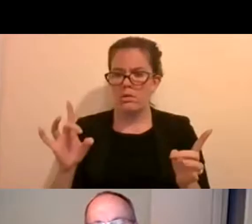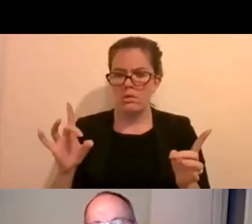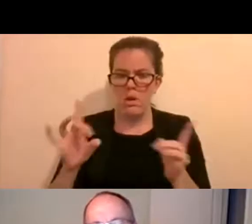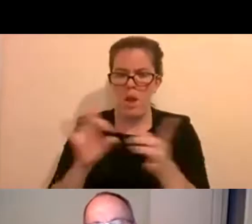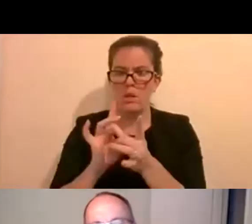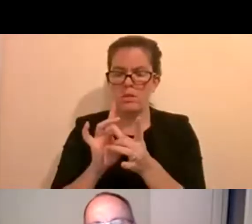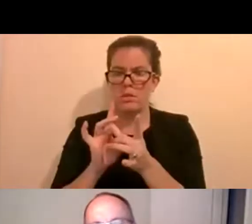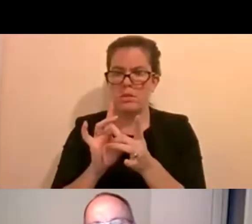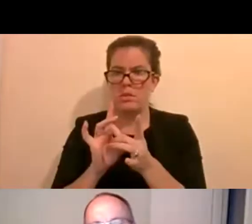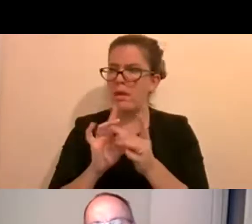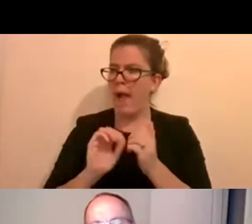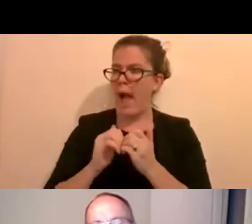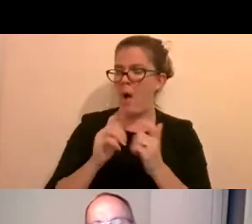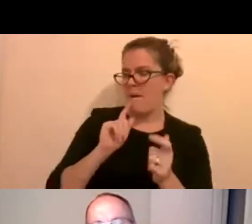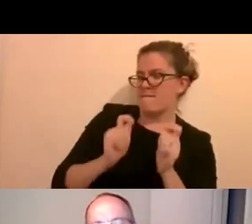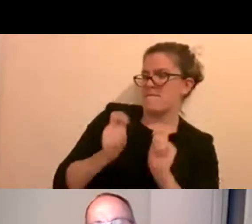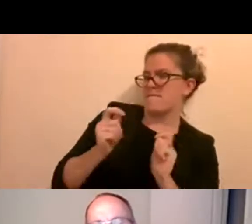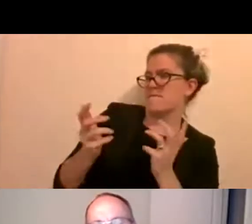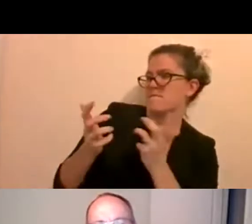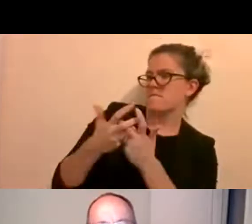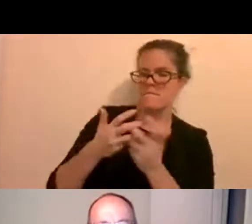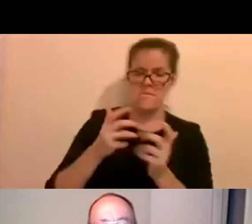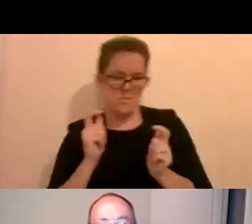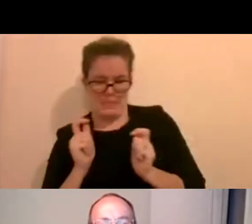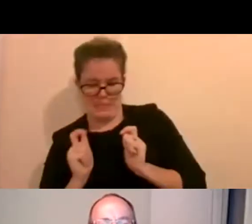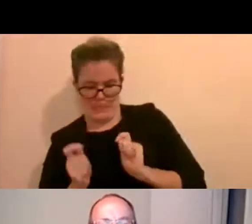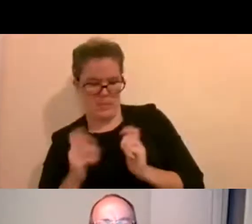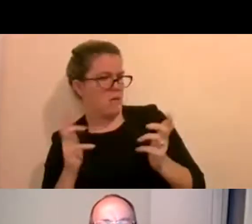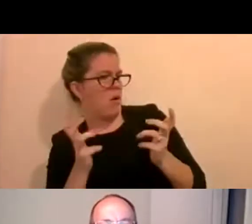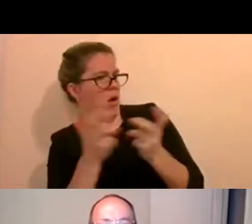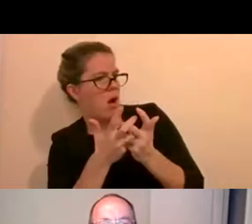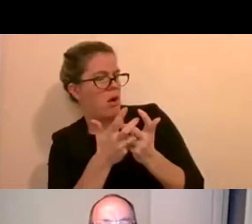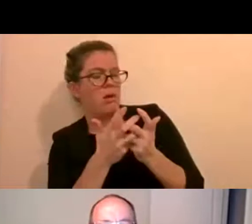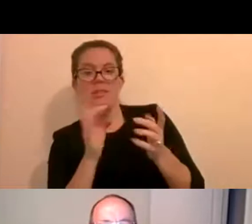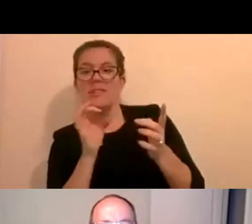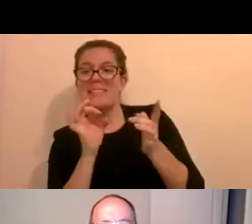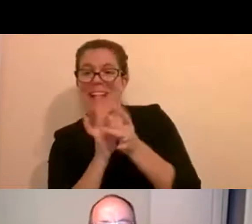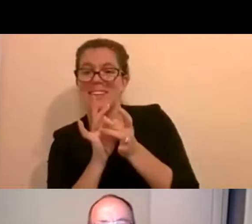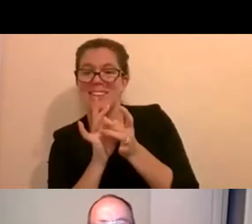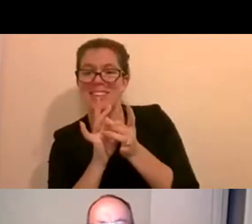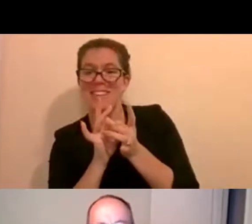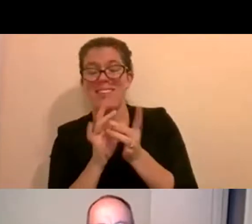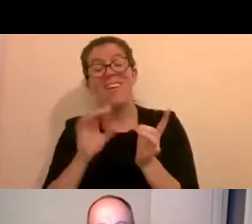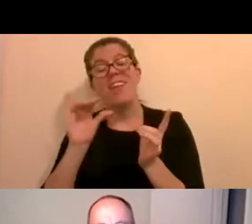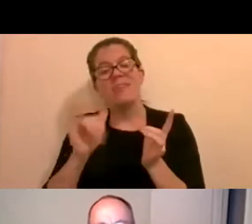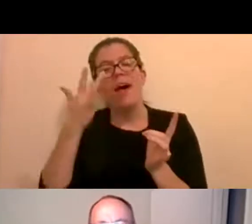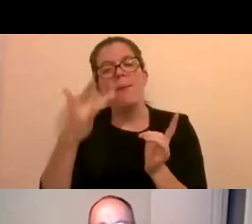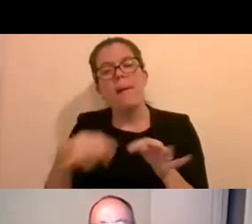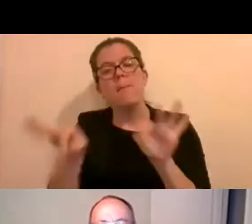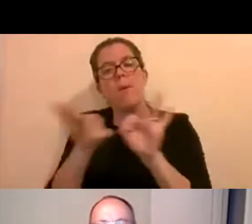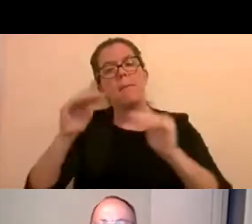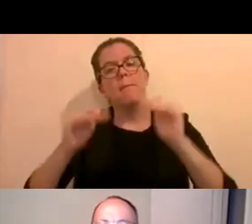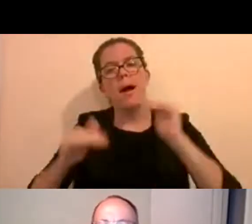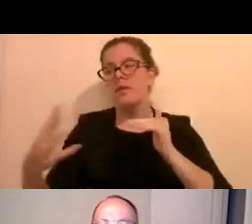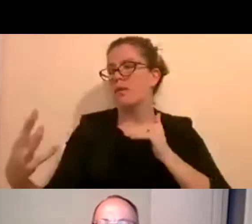is something that I think is a really important part of this balance of acculturation and enculturation, is that